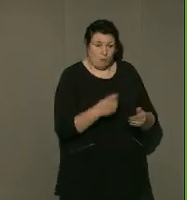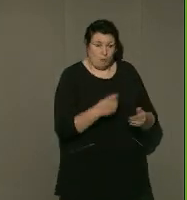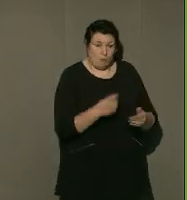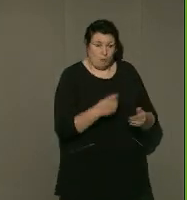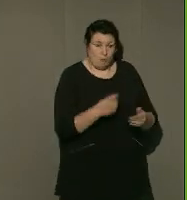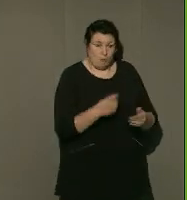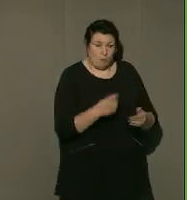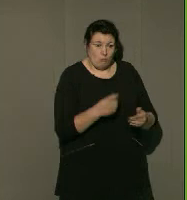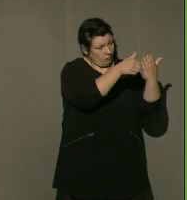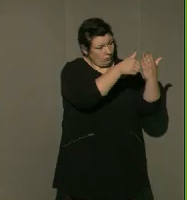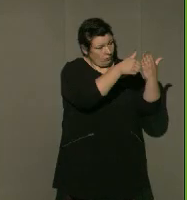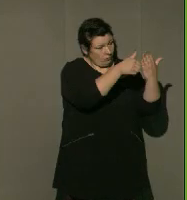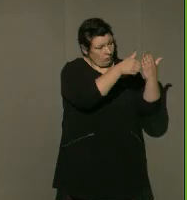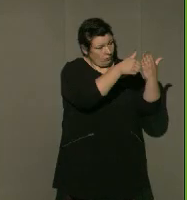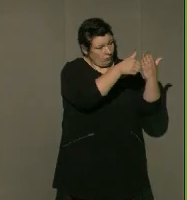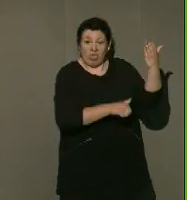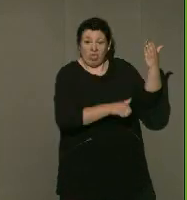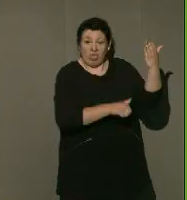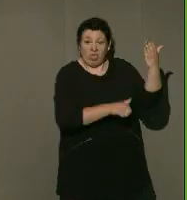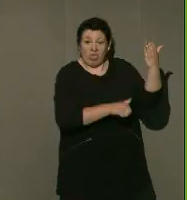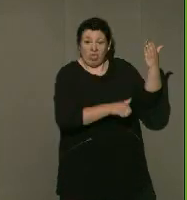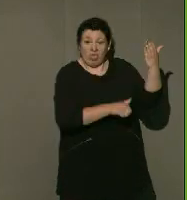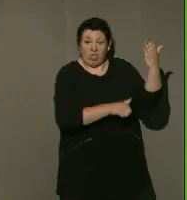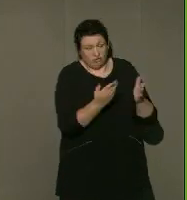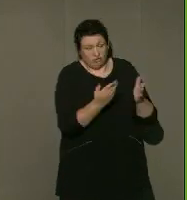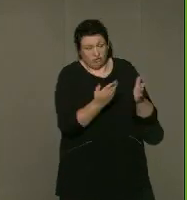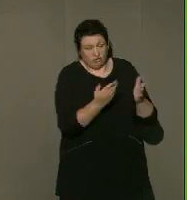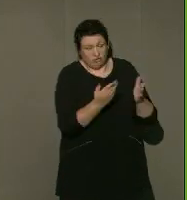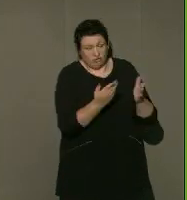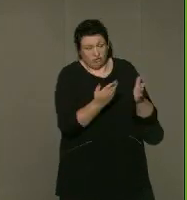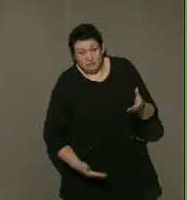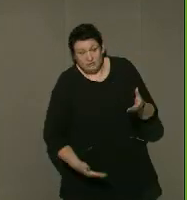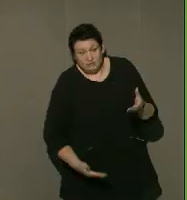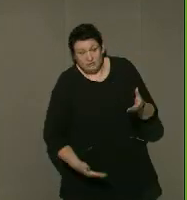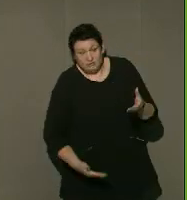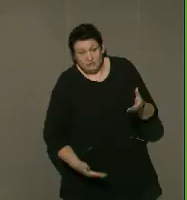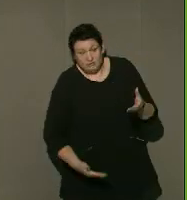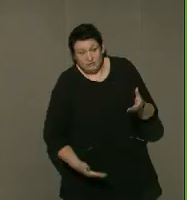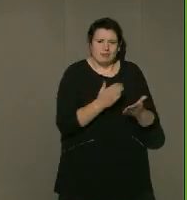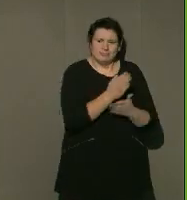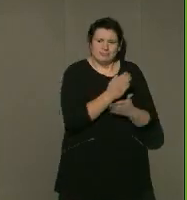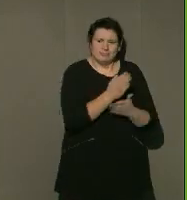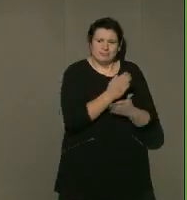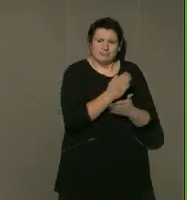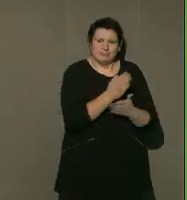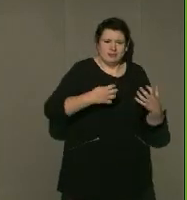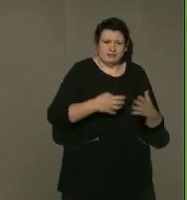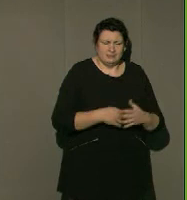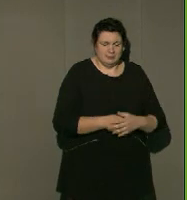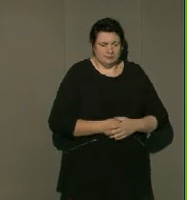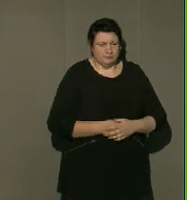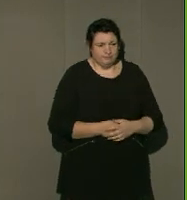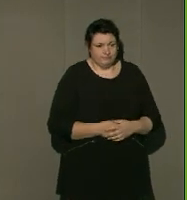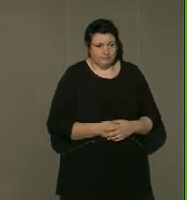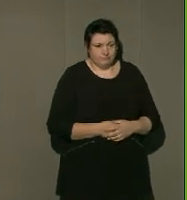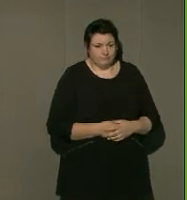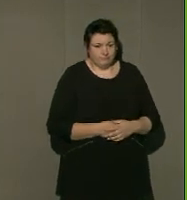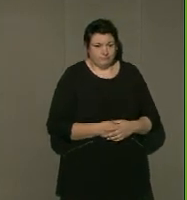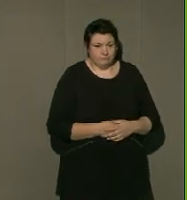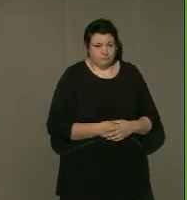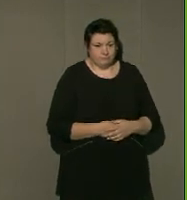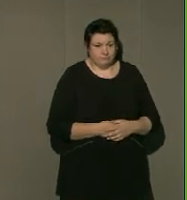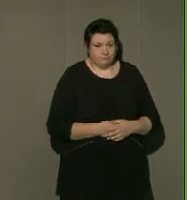of subsidiary documents which are listed in section 19 of the draft constitution. These will come to the